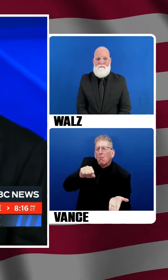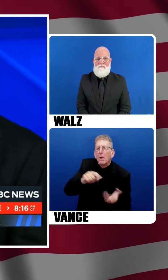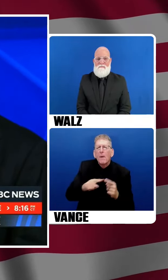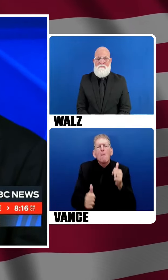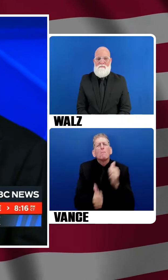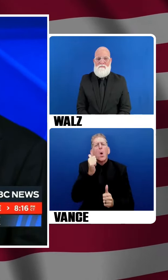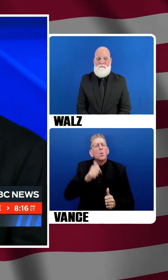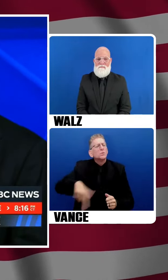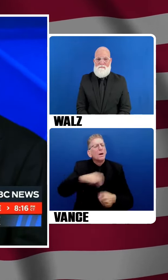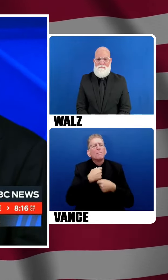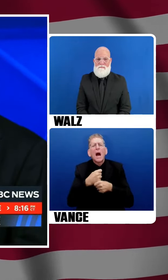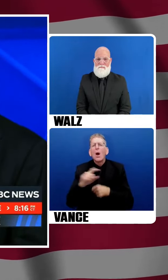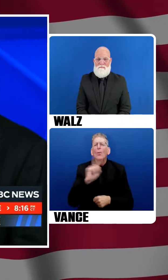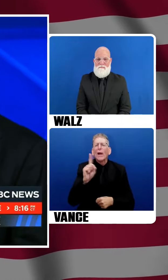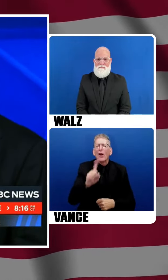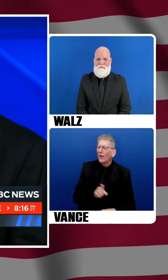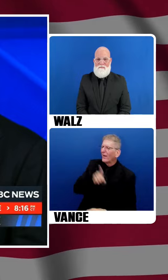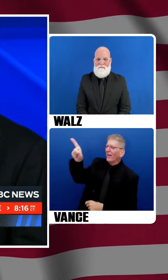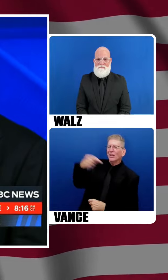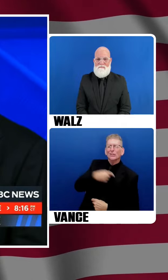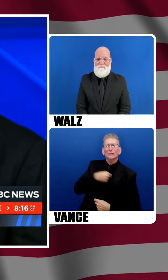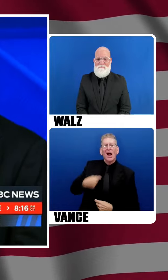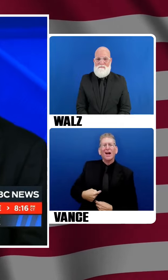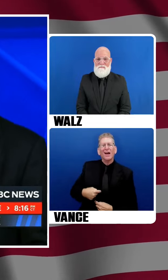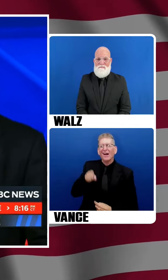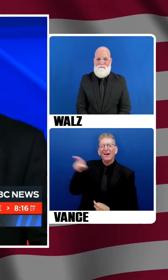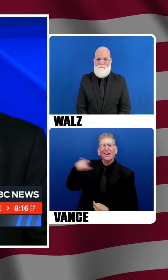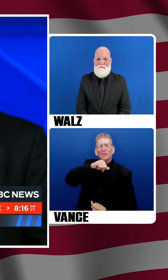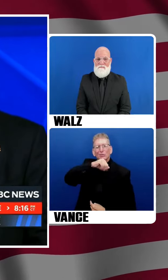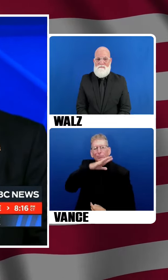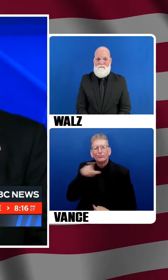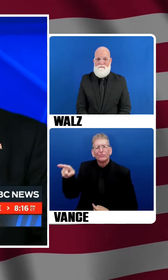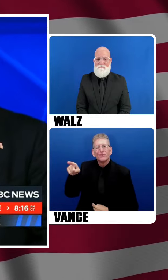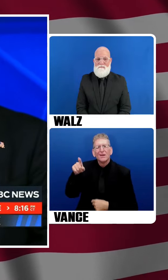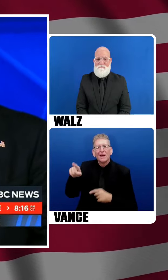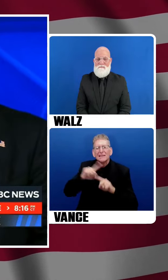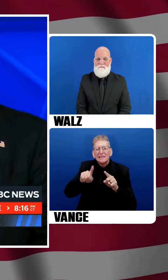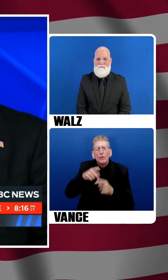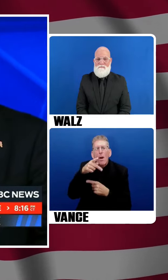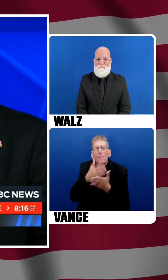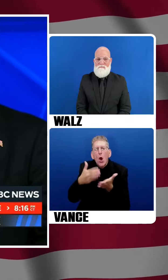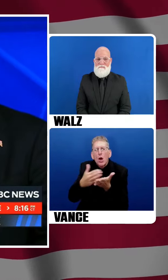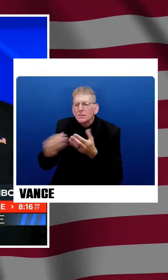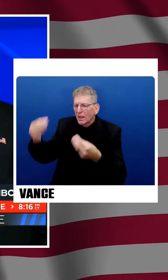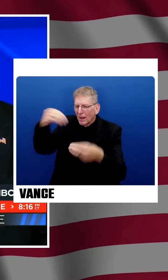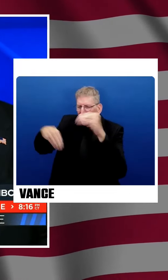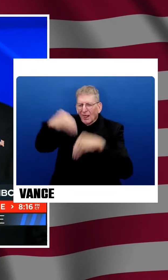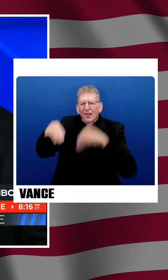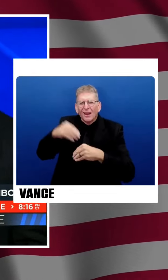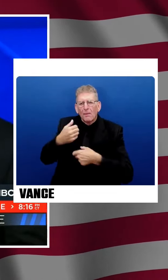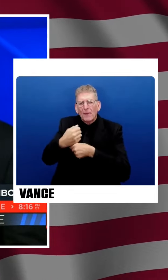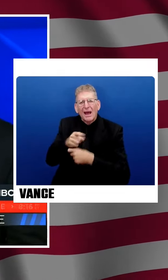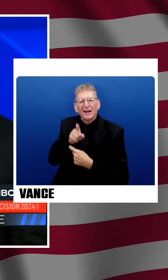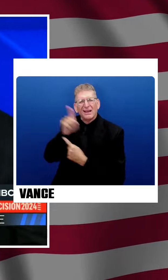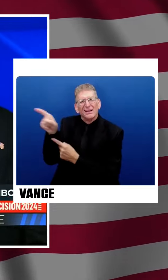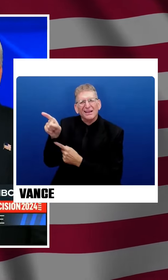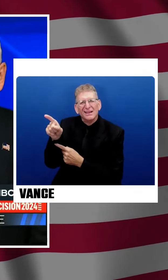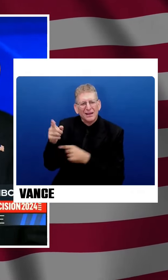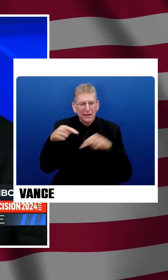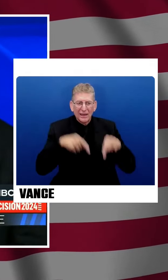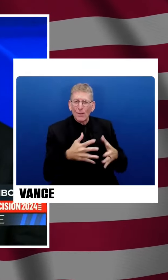want to make the environment cleaner, you've got to invest in more energy production. We haven't built a nuclear facility, I think, one in the past 40 years.